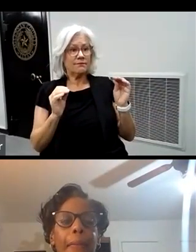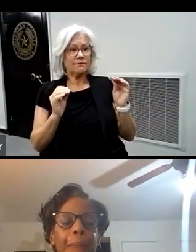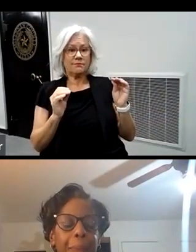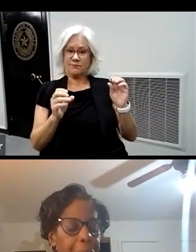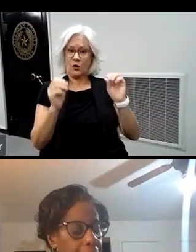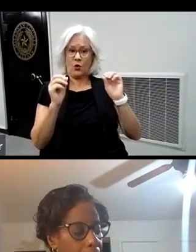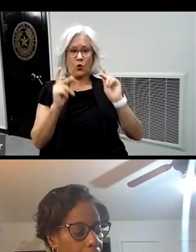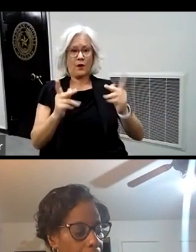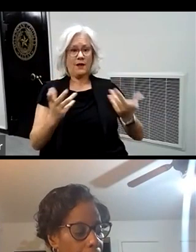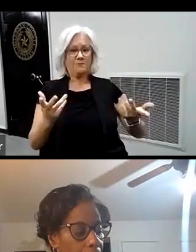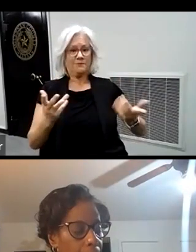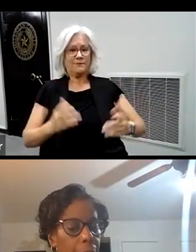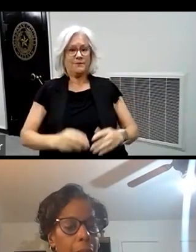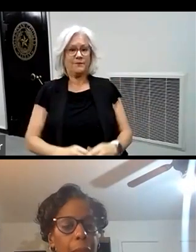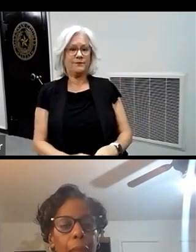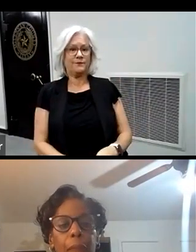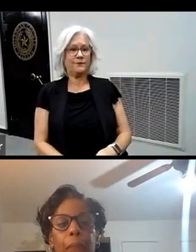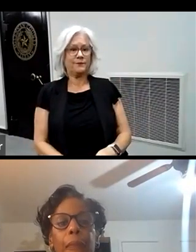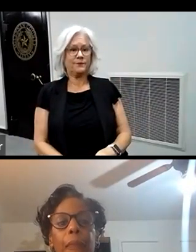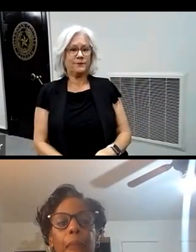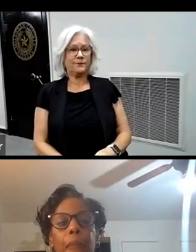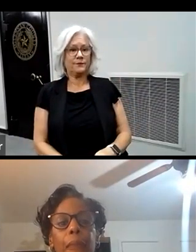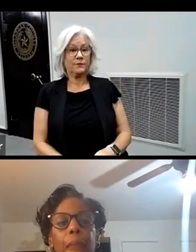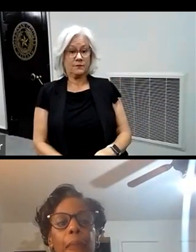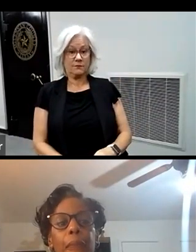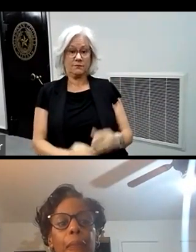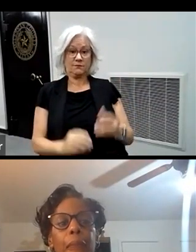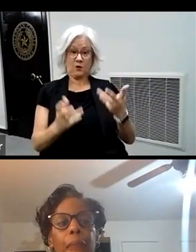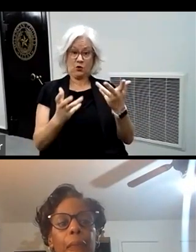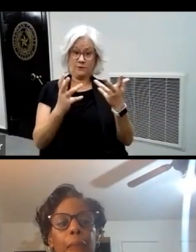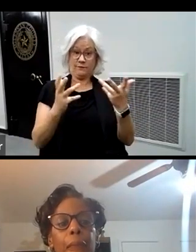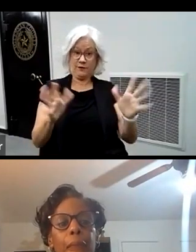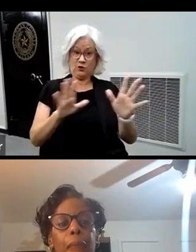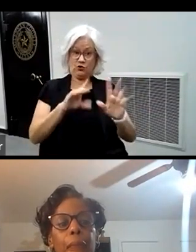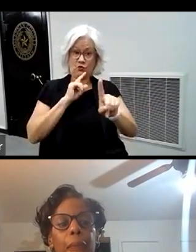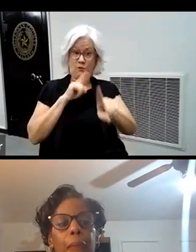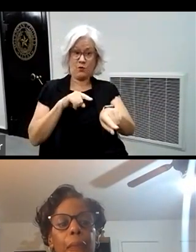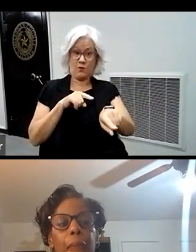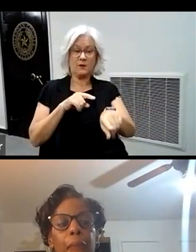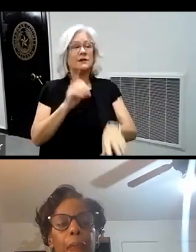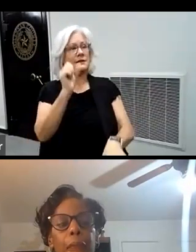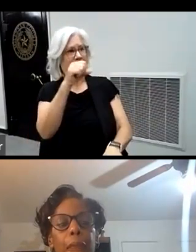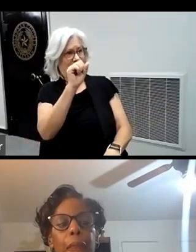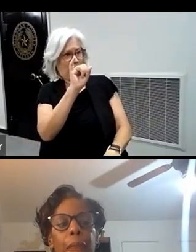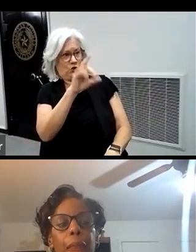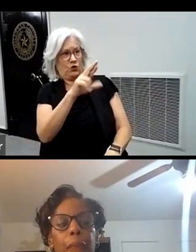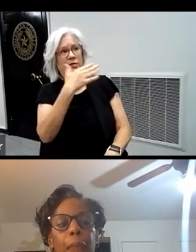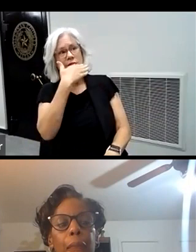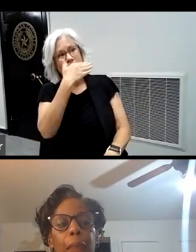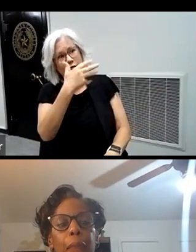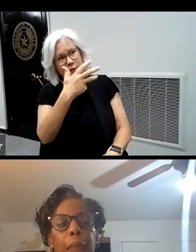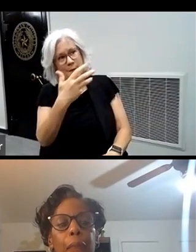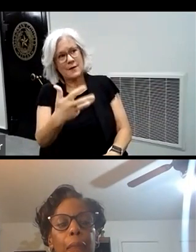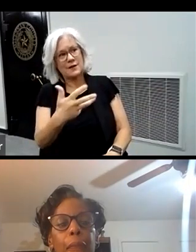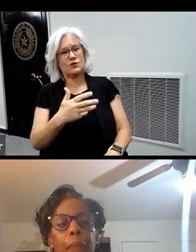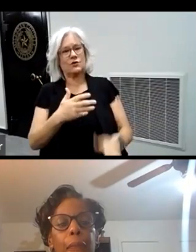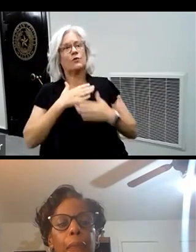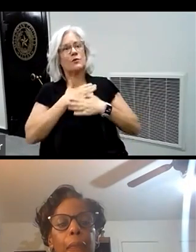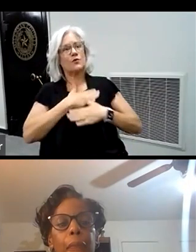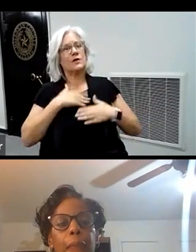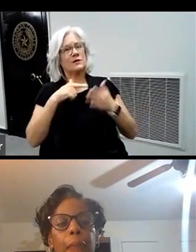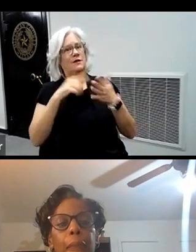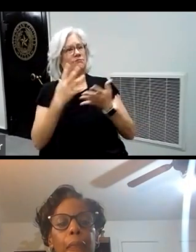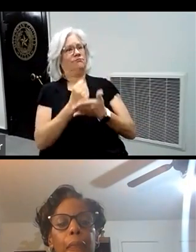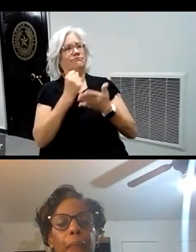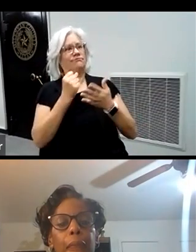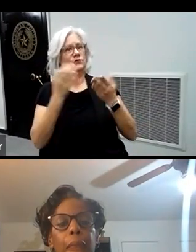Okay. All right, does that conclude your report, Ronnie? Yes, sir. Thank you very much. And we appreciate the opportunity